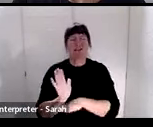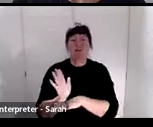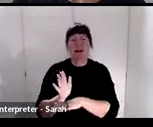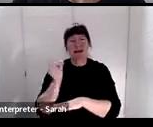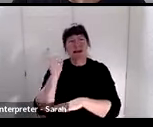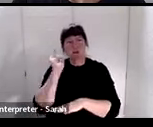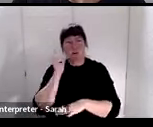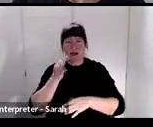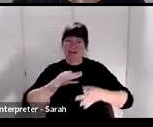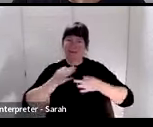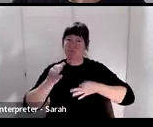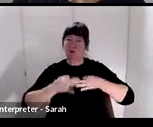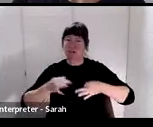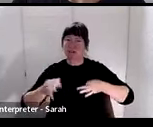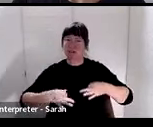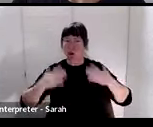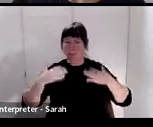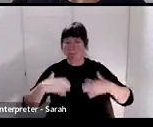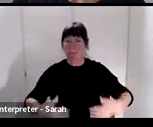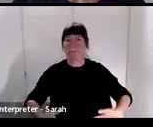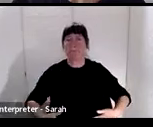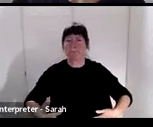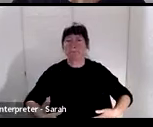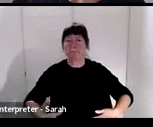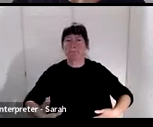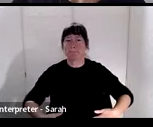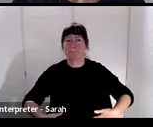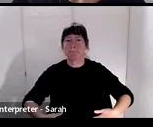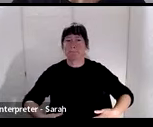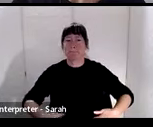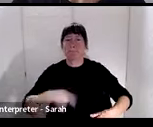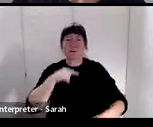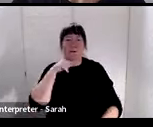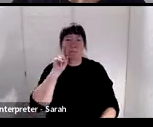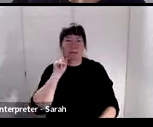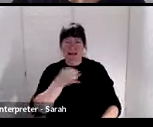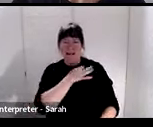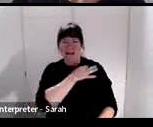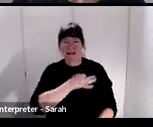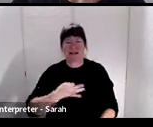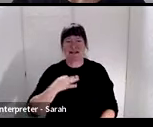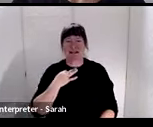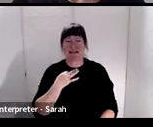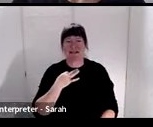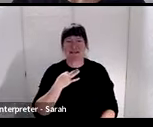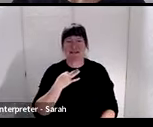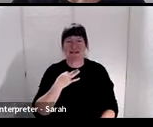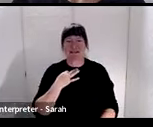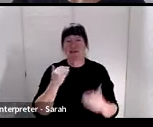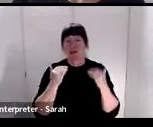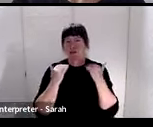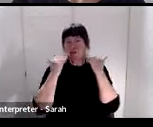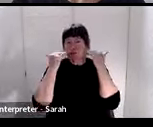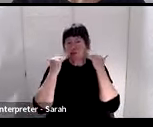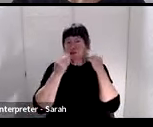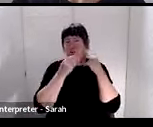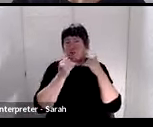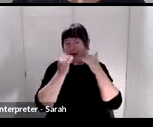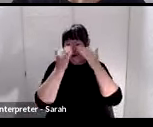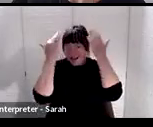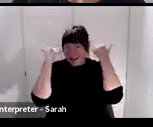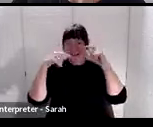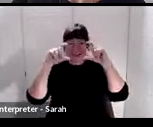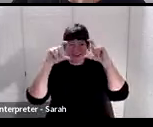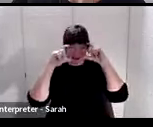white spotted top with a pink necklace, and I have short brown hair and I'm wearing